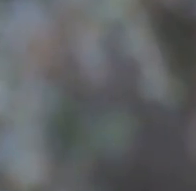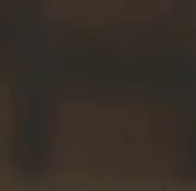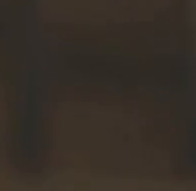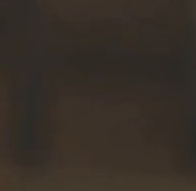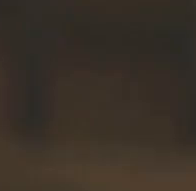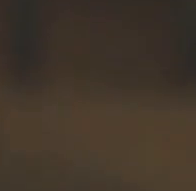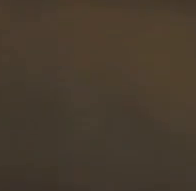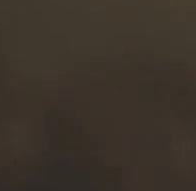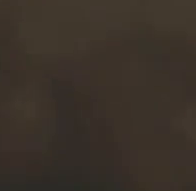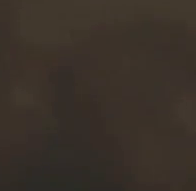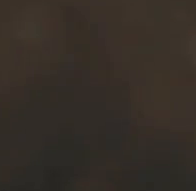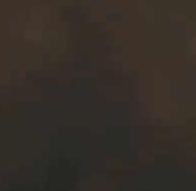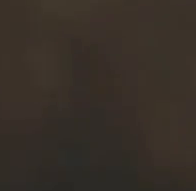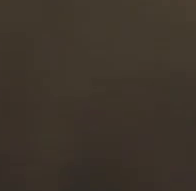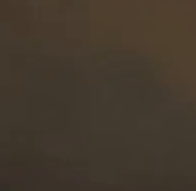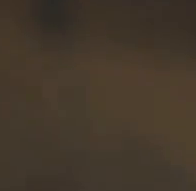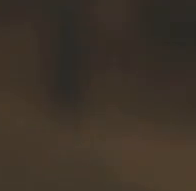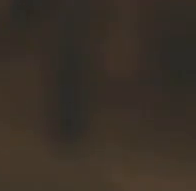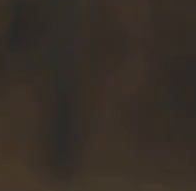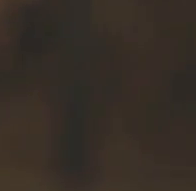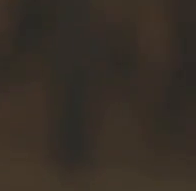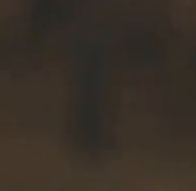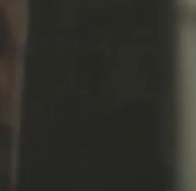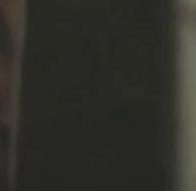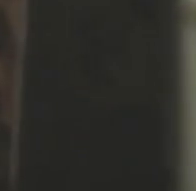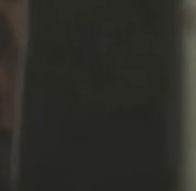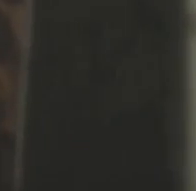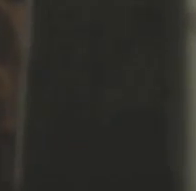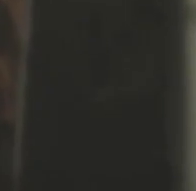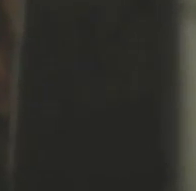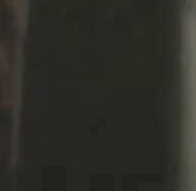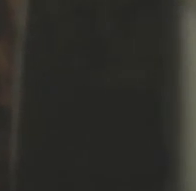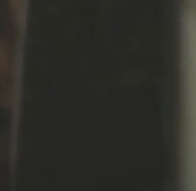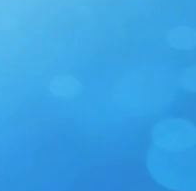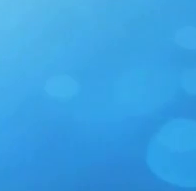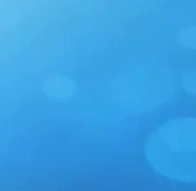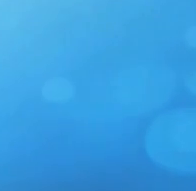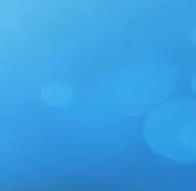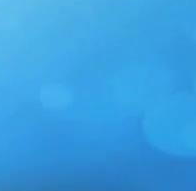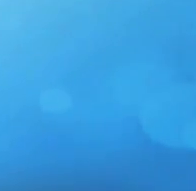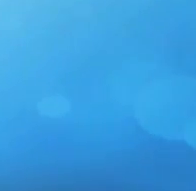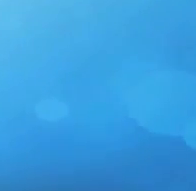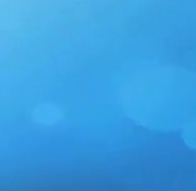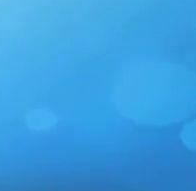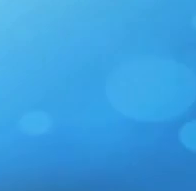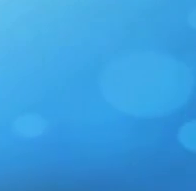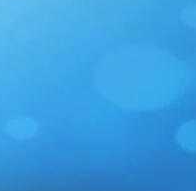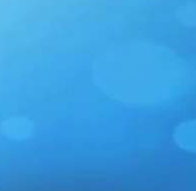Ndio shop atatuchapilia usiku. Hizi ni nini sasa?